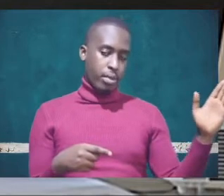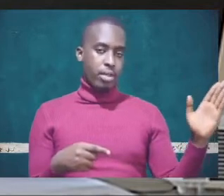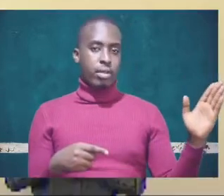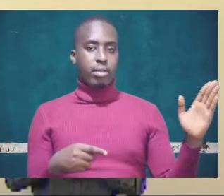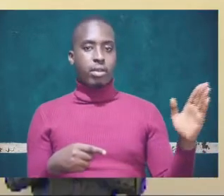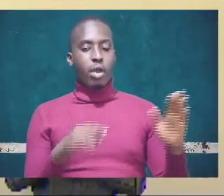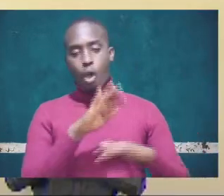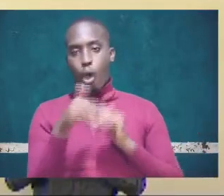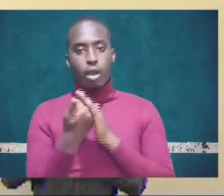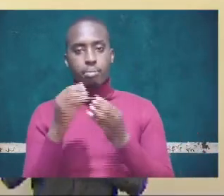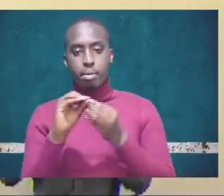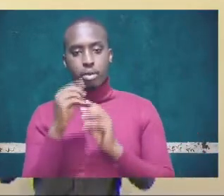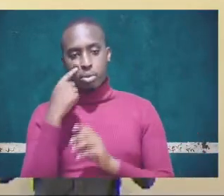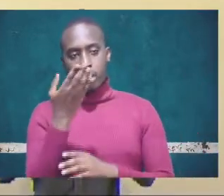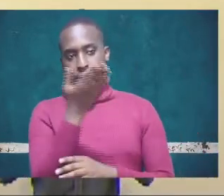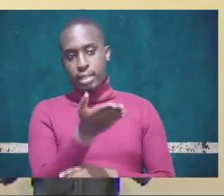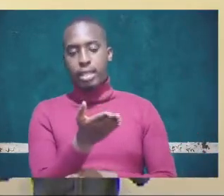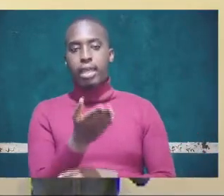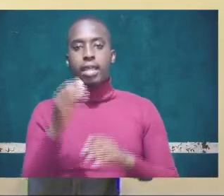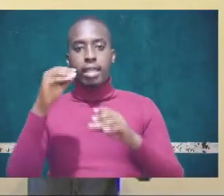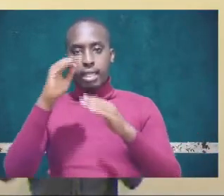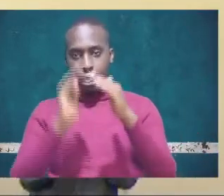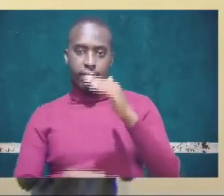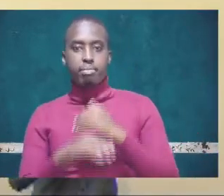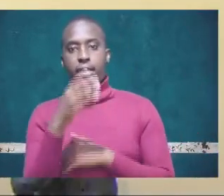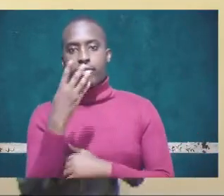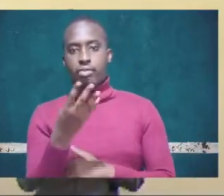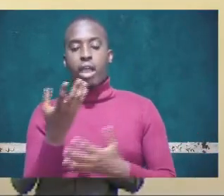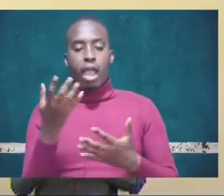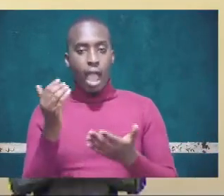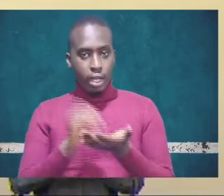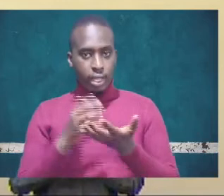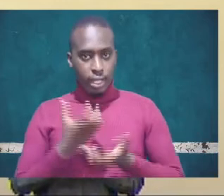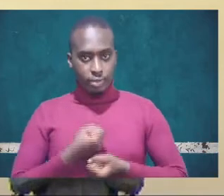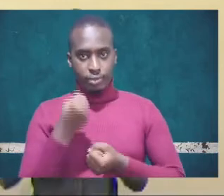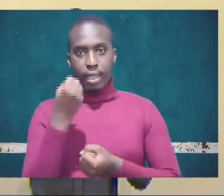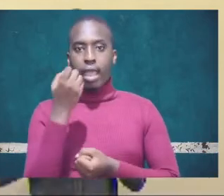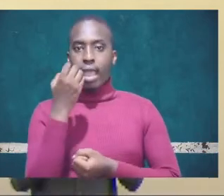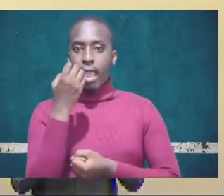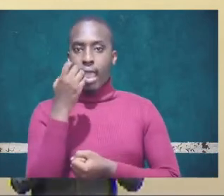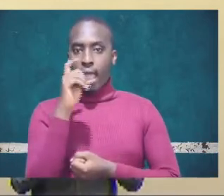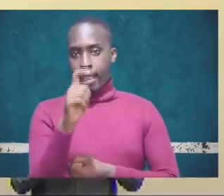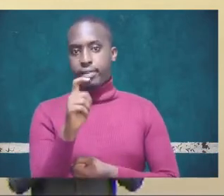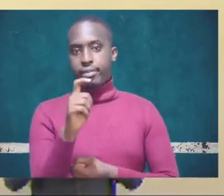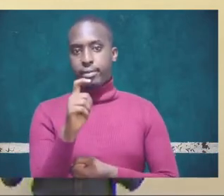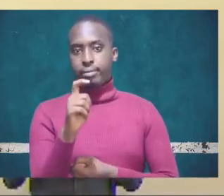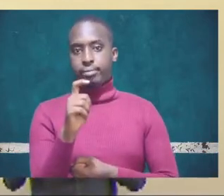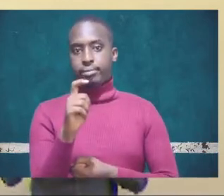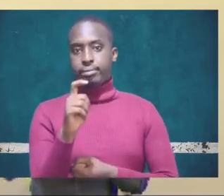other way. All the values which are here, they are less than 4. And we have also the value of x. Here we